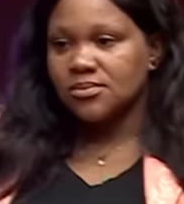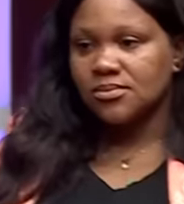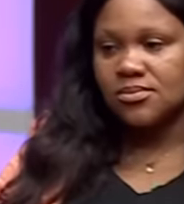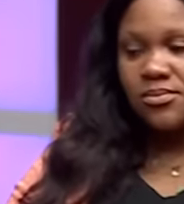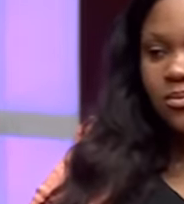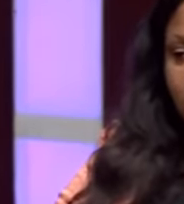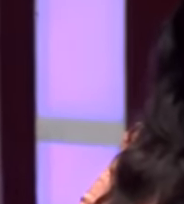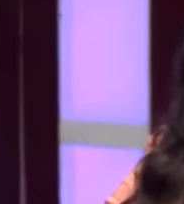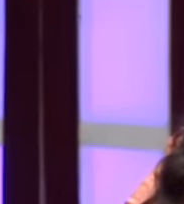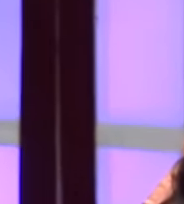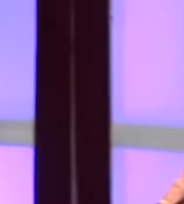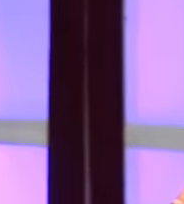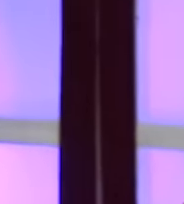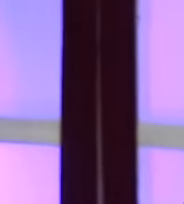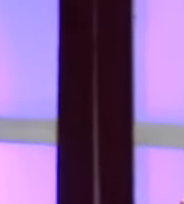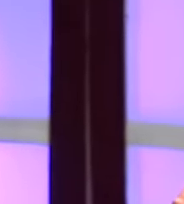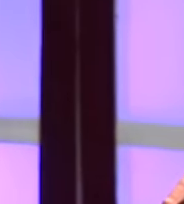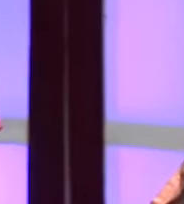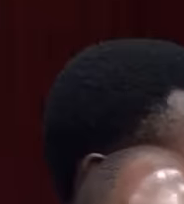for the upkeep of their children.